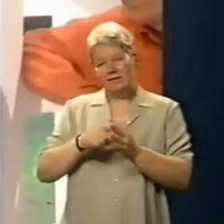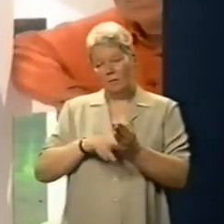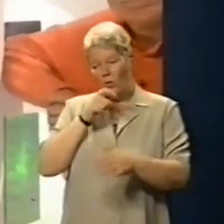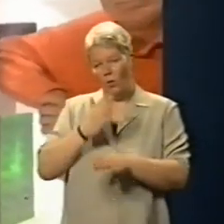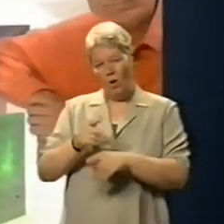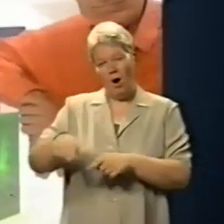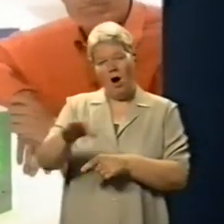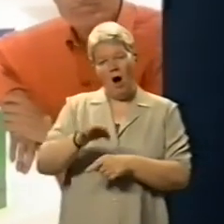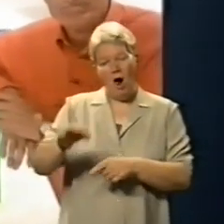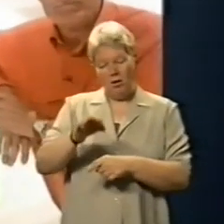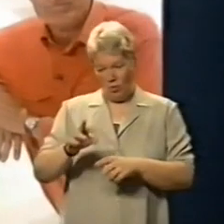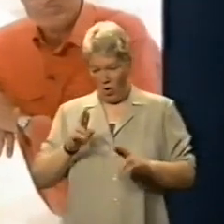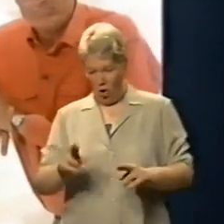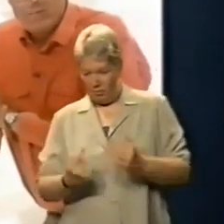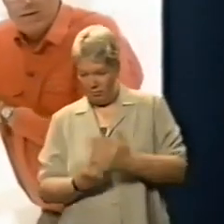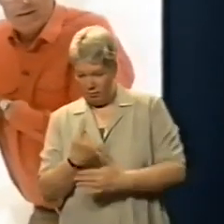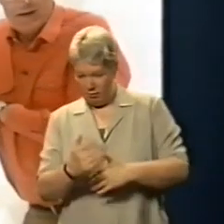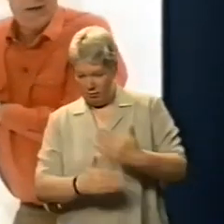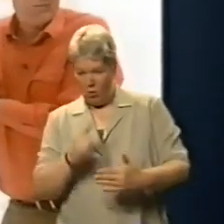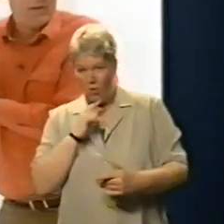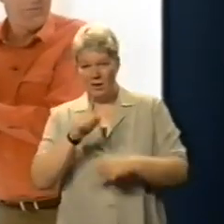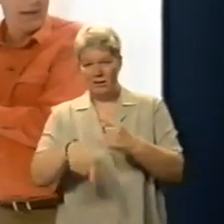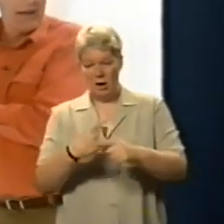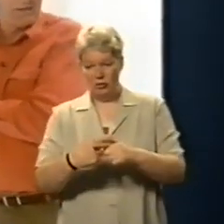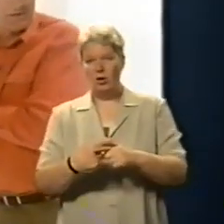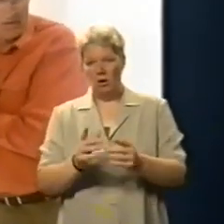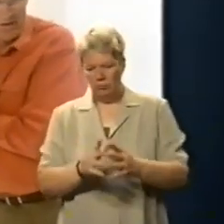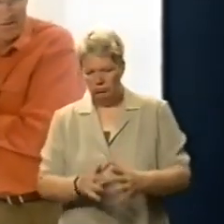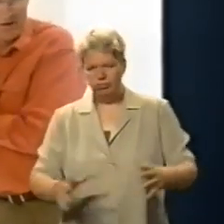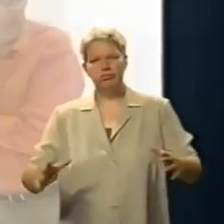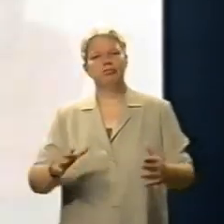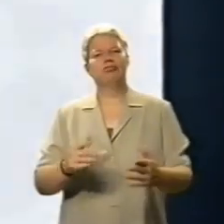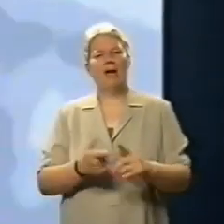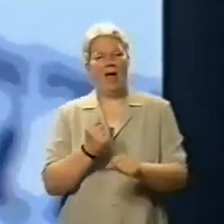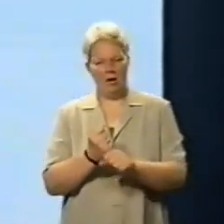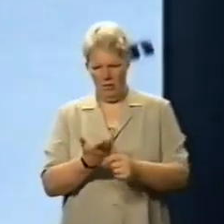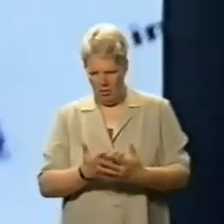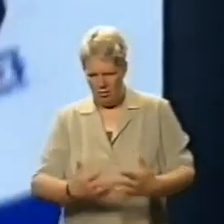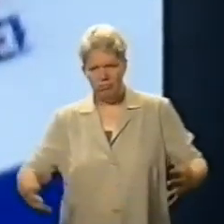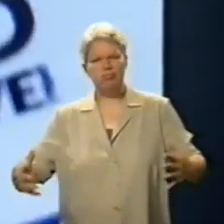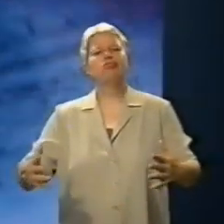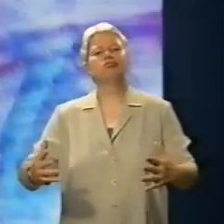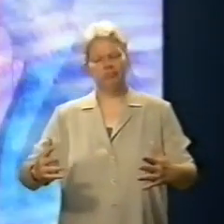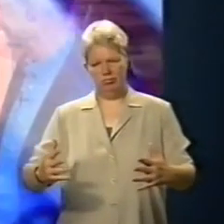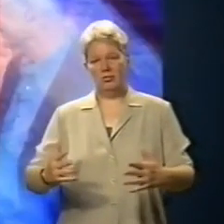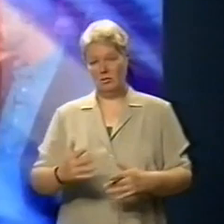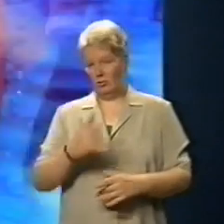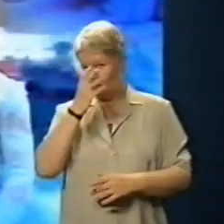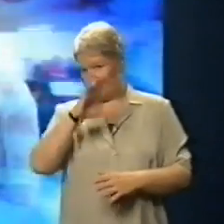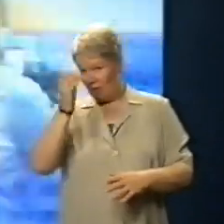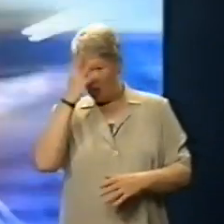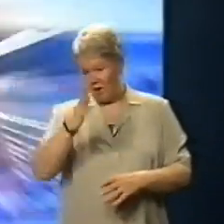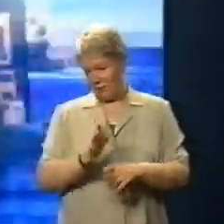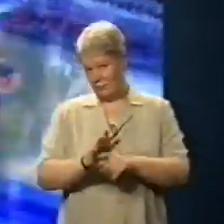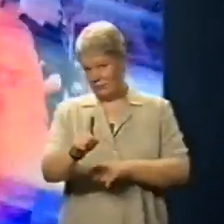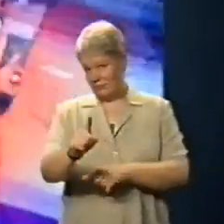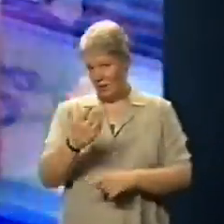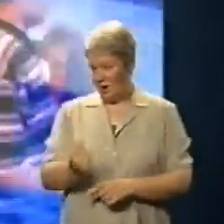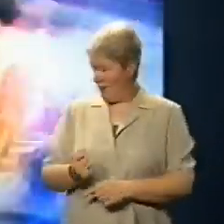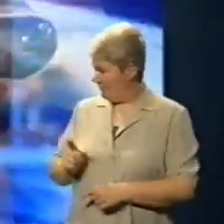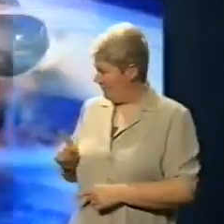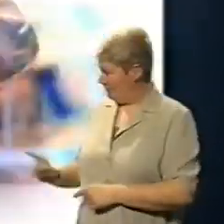next year's breeding will be a success. Now, don't forget, it's almost time for tomorrow's World's Live event to be held at Earl's Court in